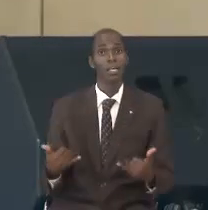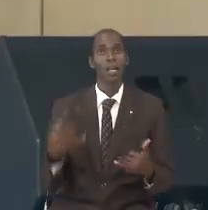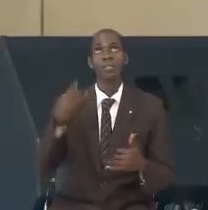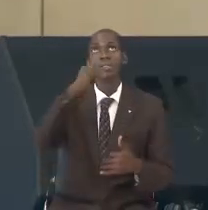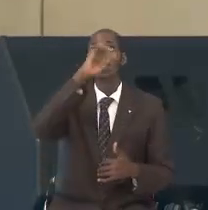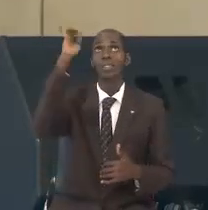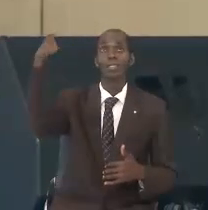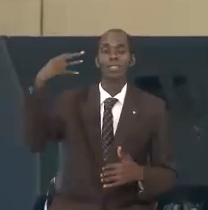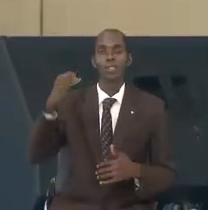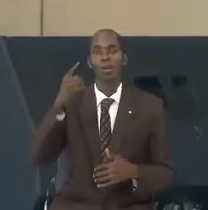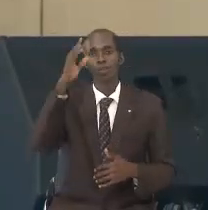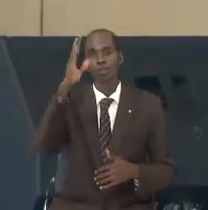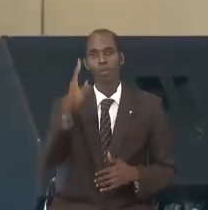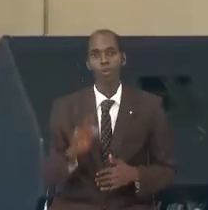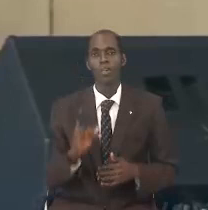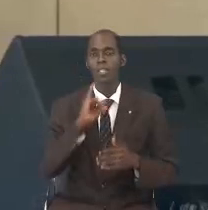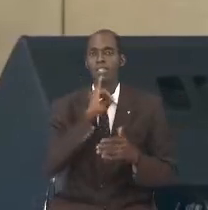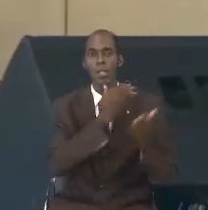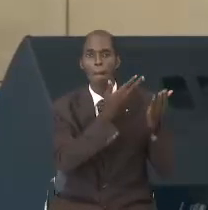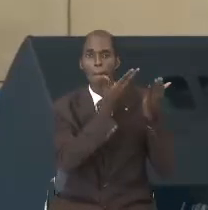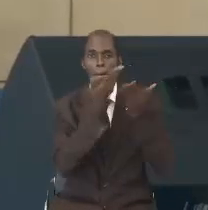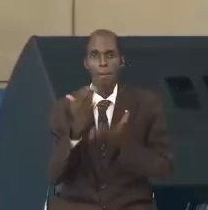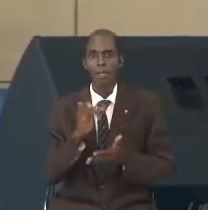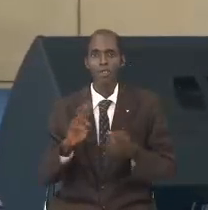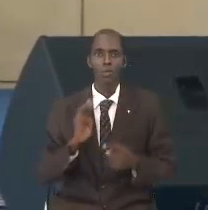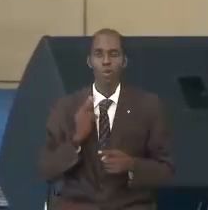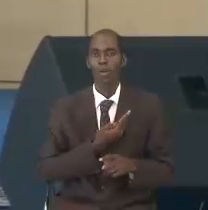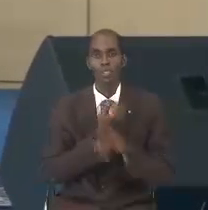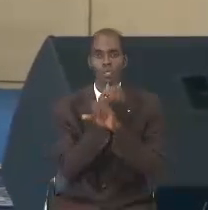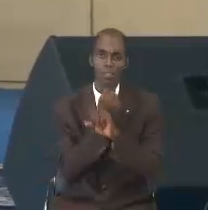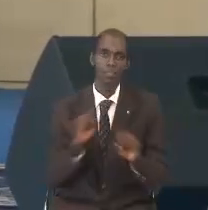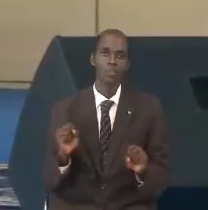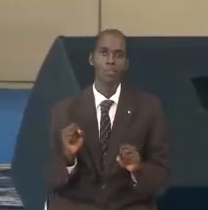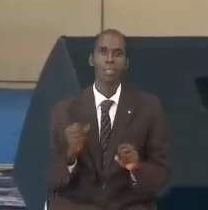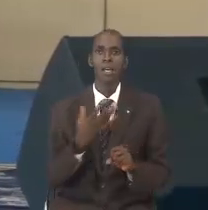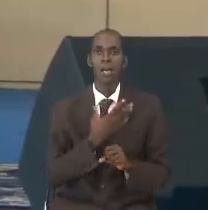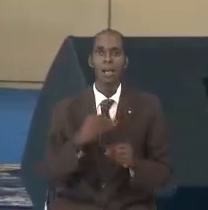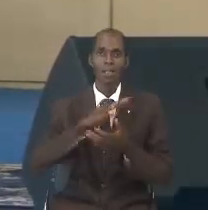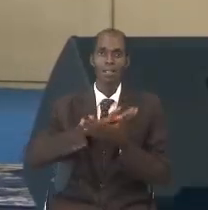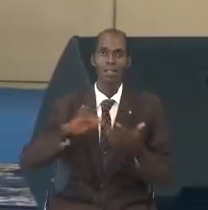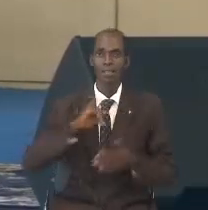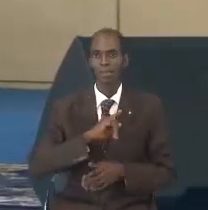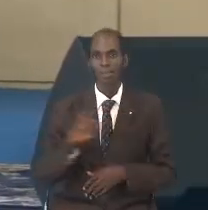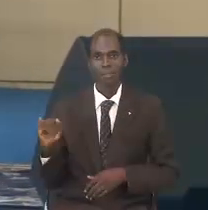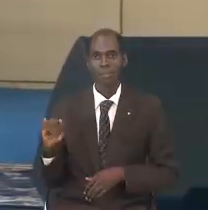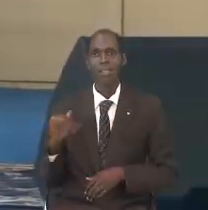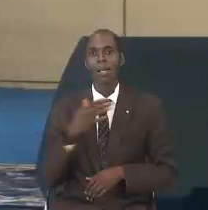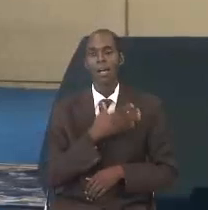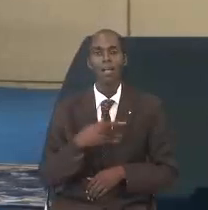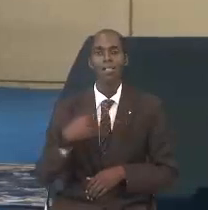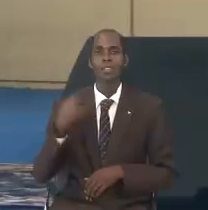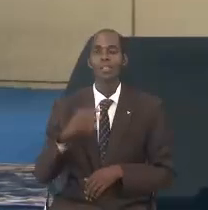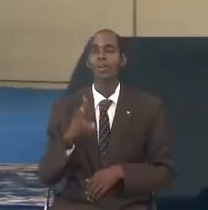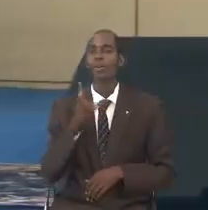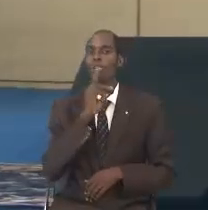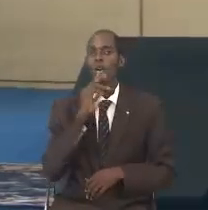is presenting to us salvation and cleansing and the water of life. He